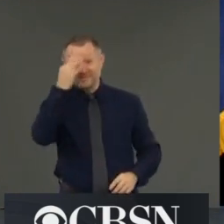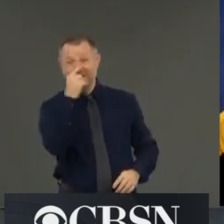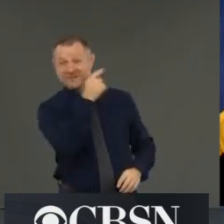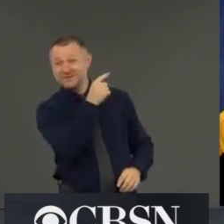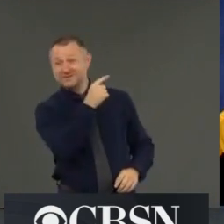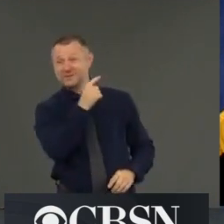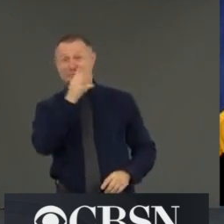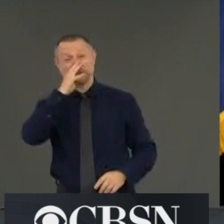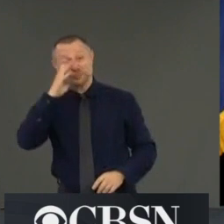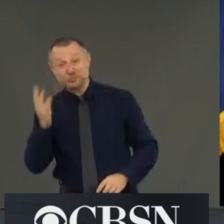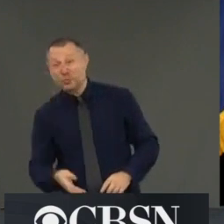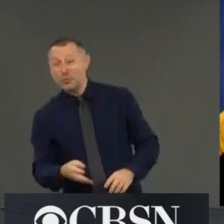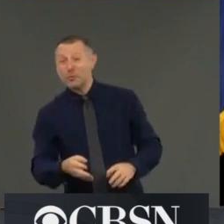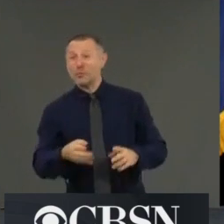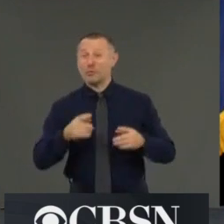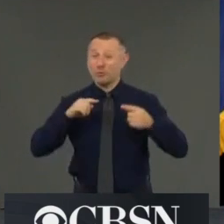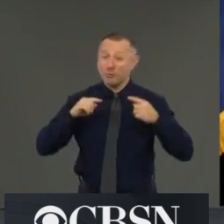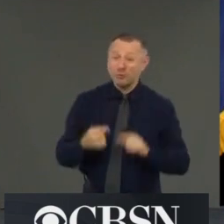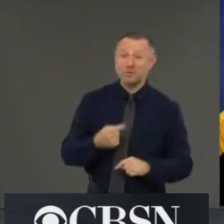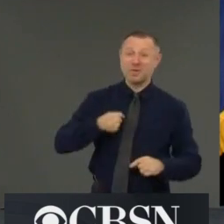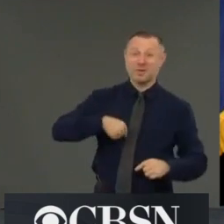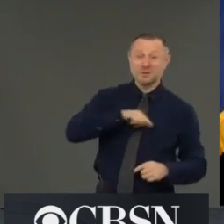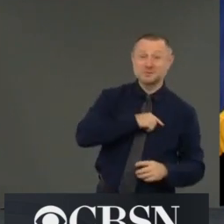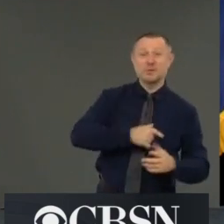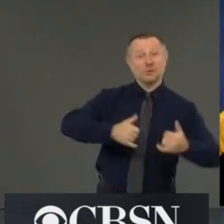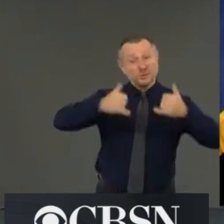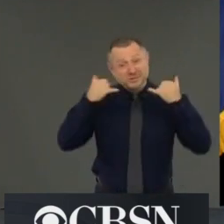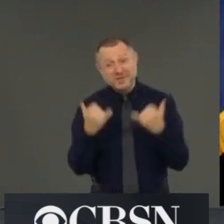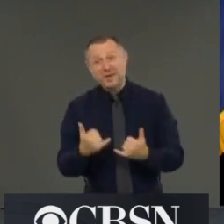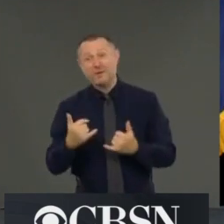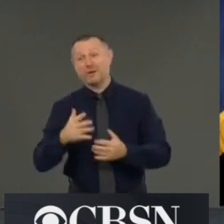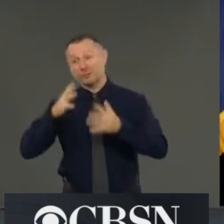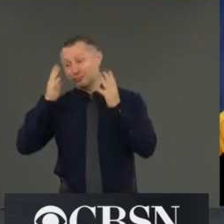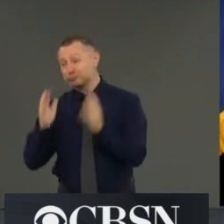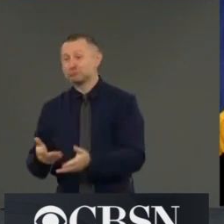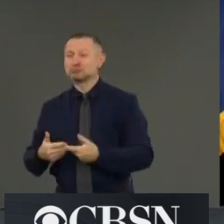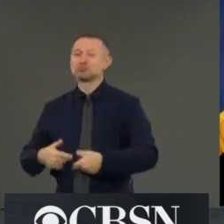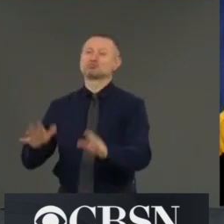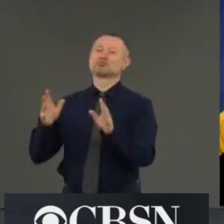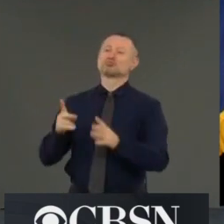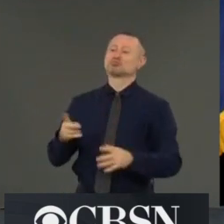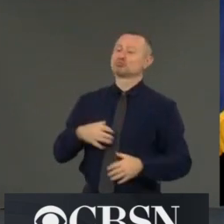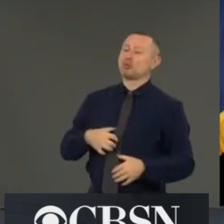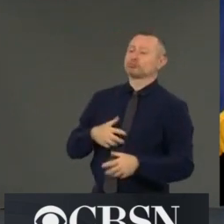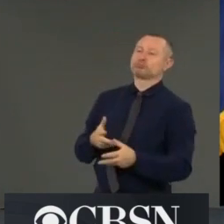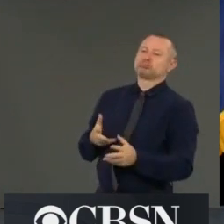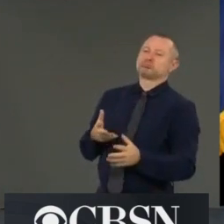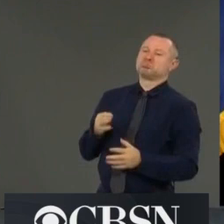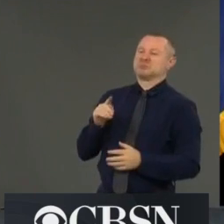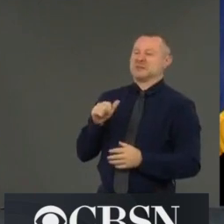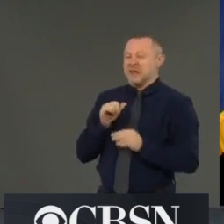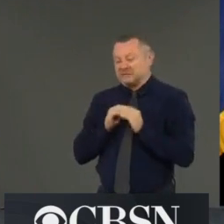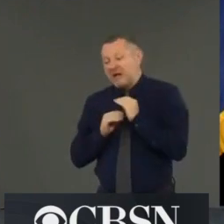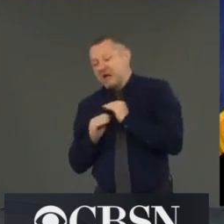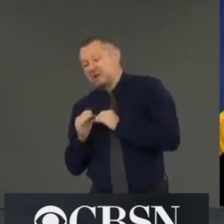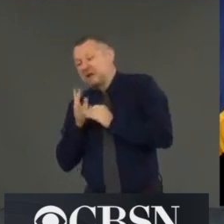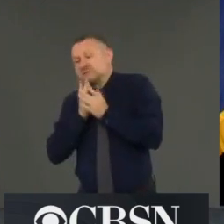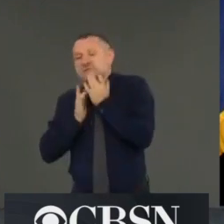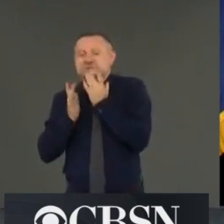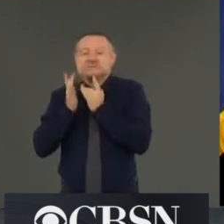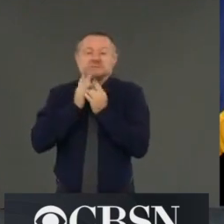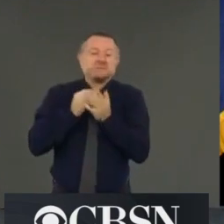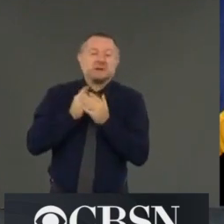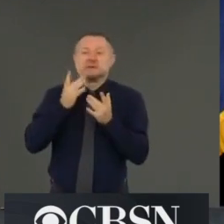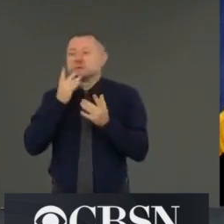now going to say, we're going to starve the MTA and starve the state and starve the hospitals and starve the schools. By the way,